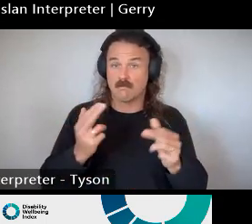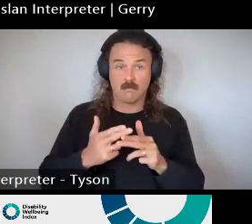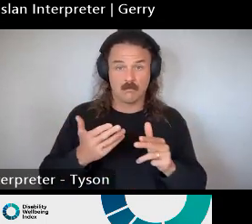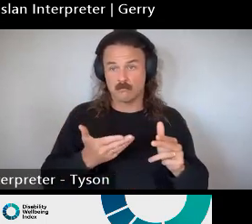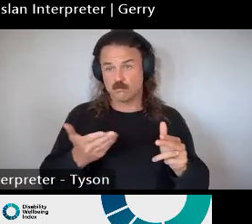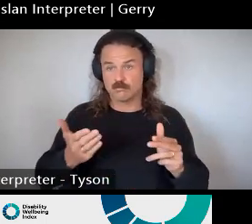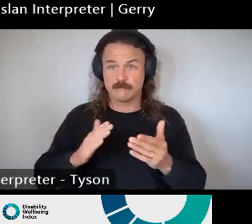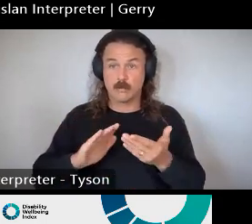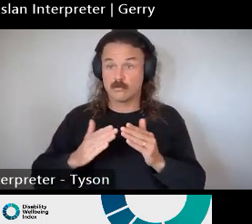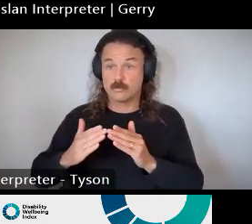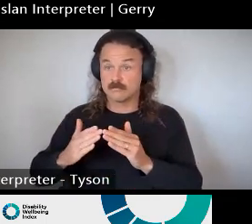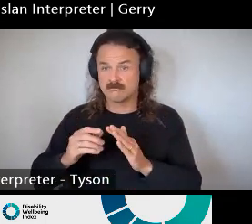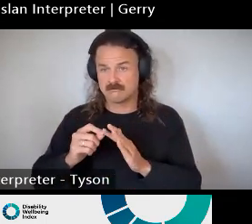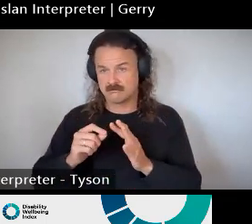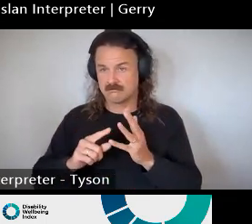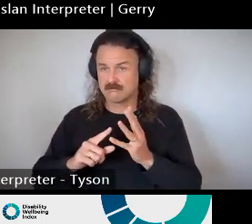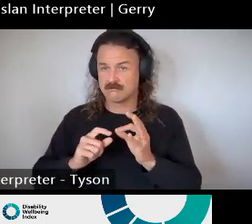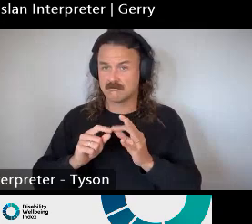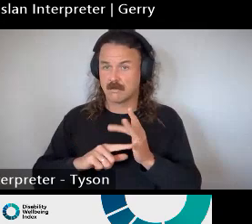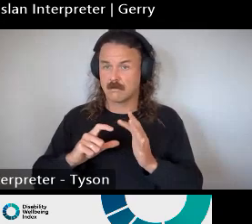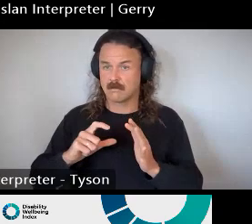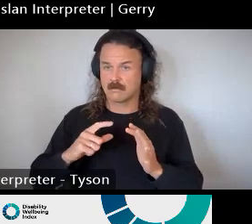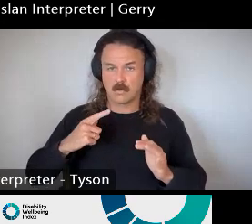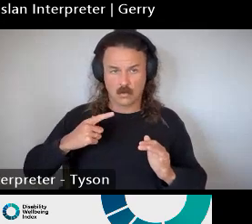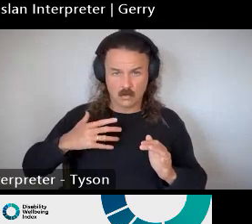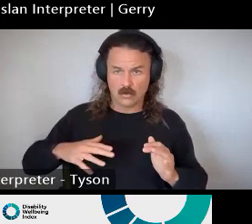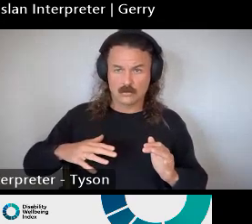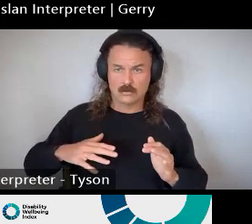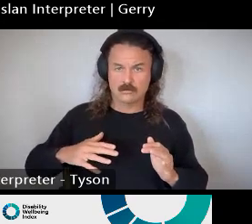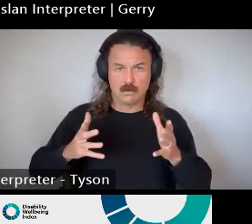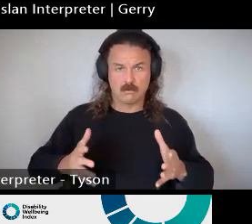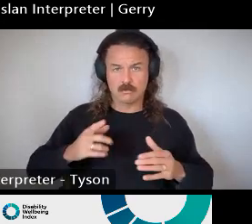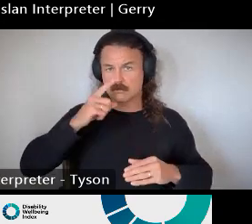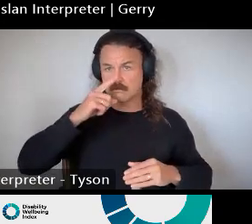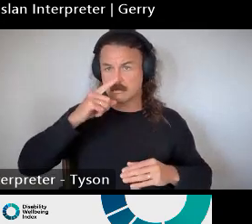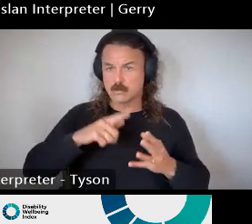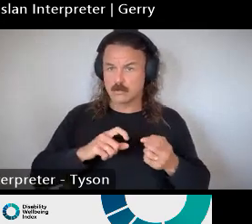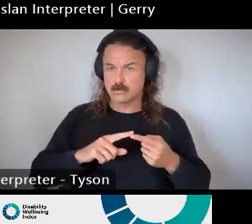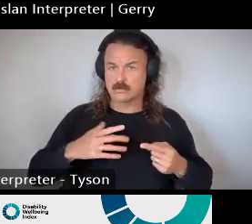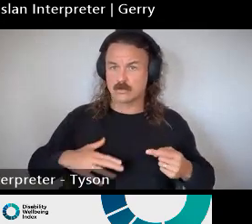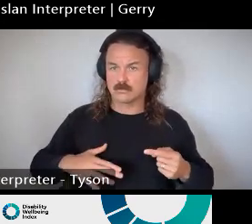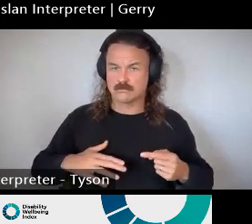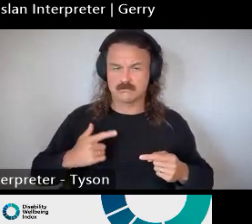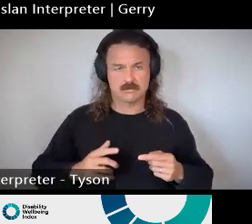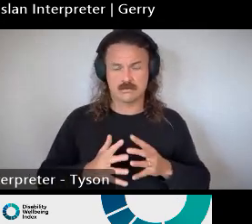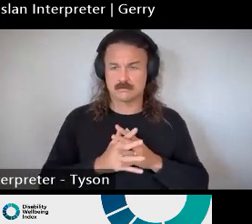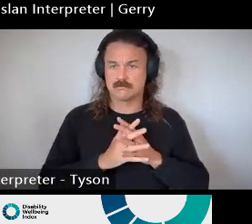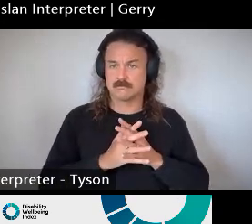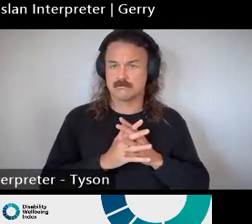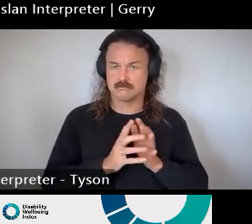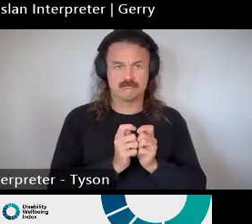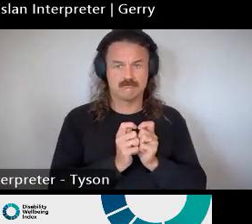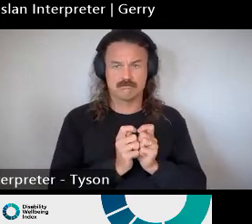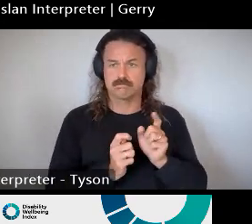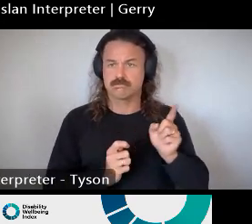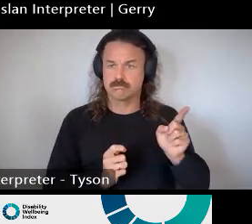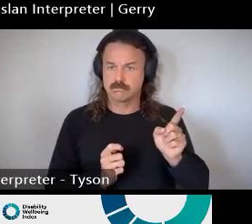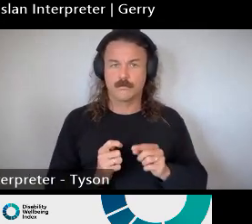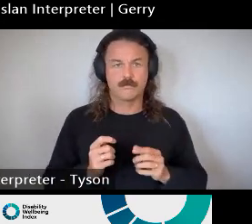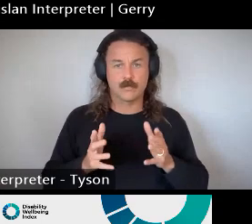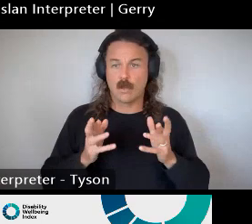want the most number of people to use it as possible. We think it's valuable. We hope that it'd be widely used by those providing services and